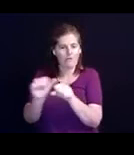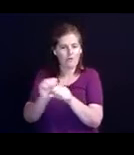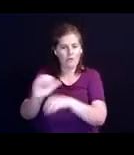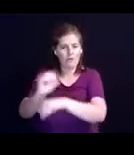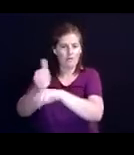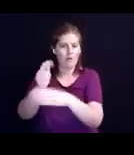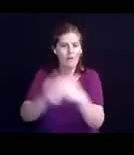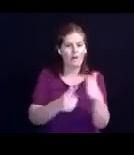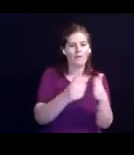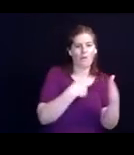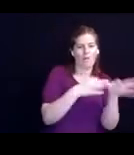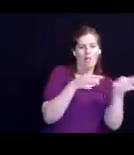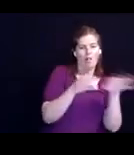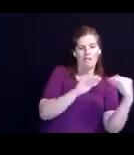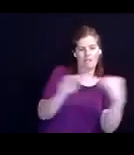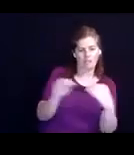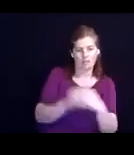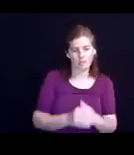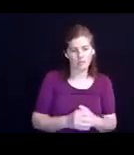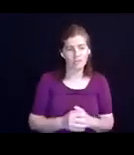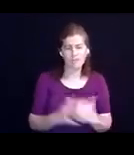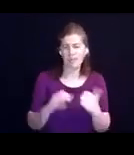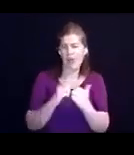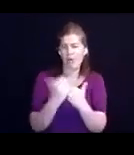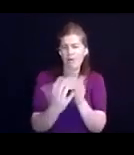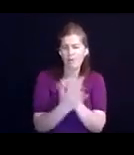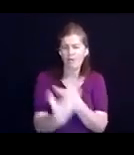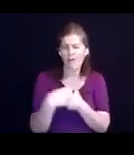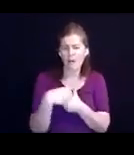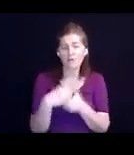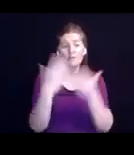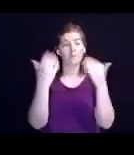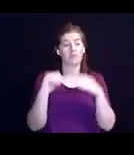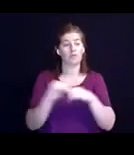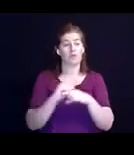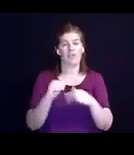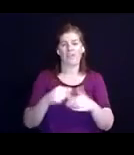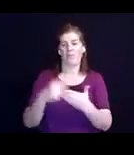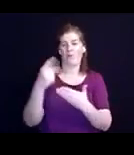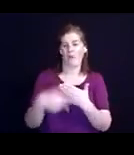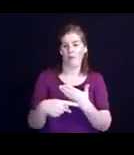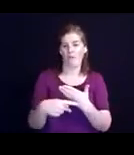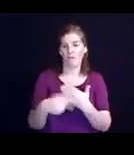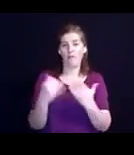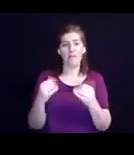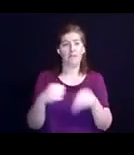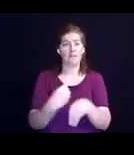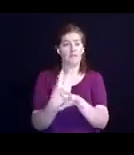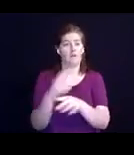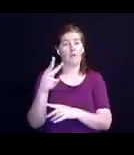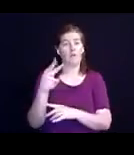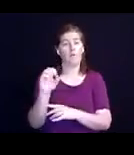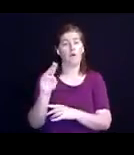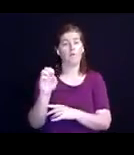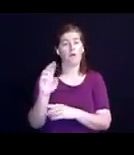we'll describe. So how do you get involved? The trainings in this program, these webinars that we're doing right